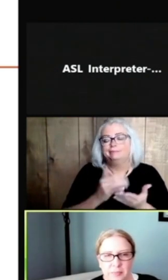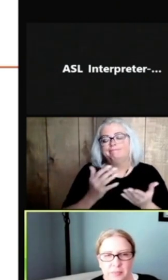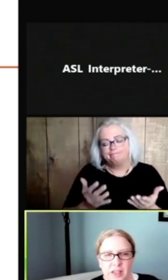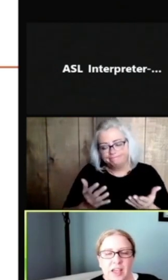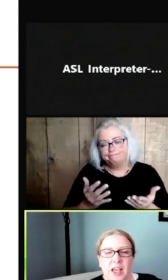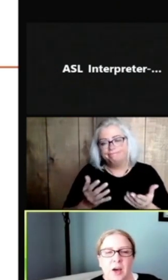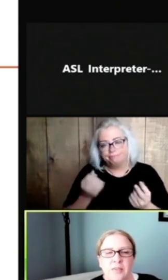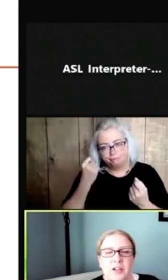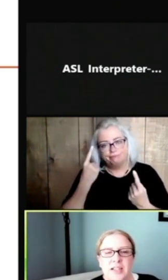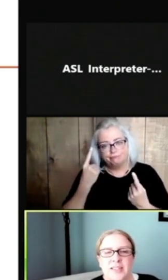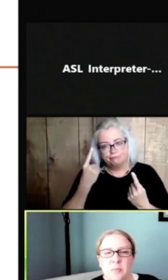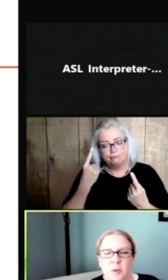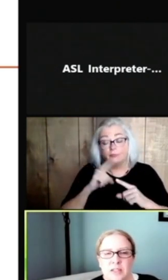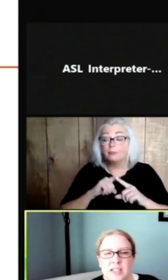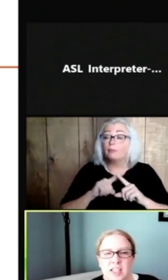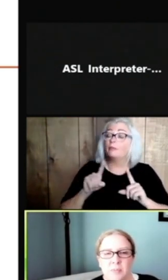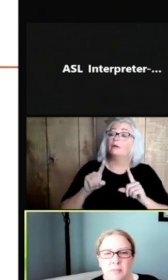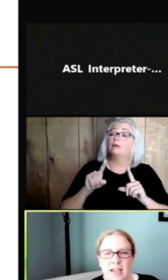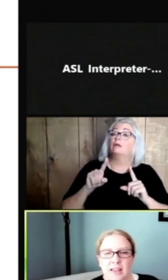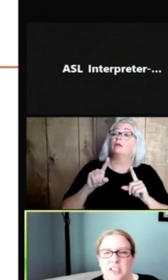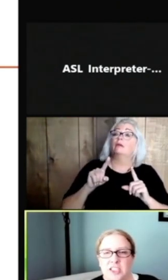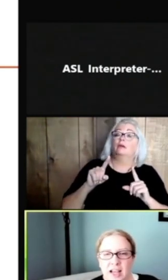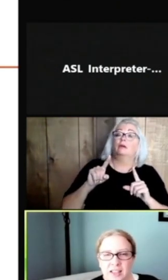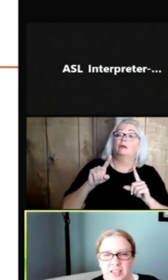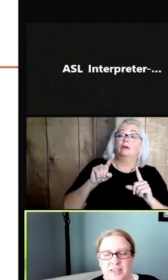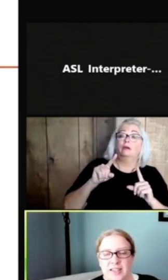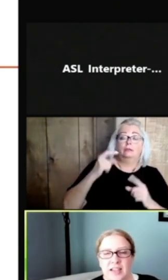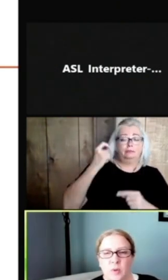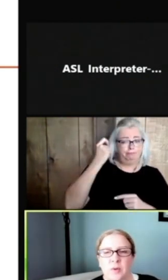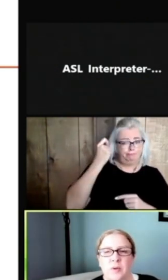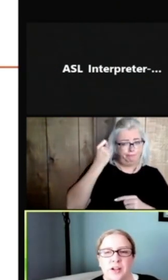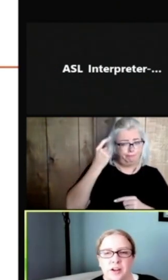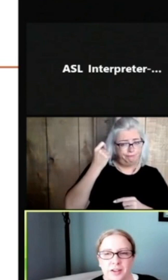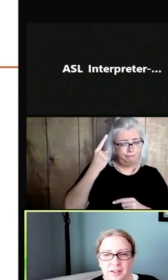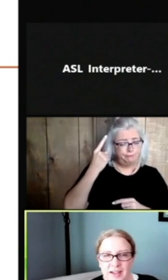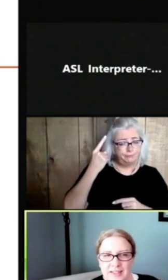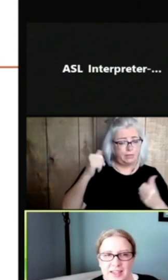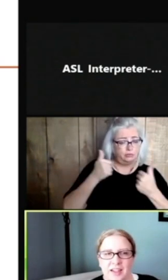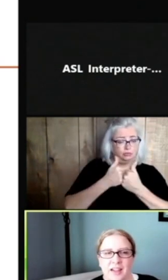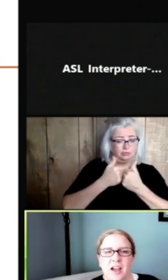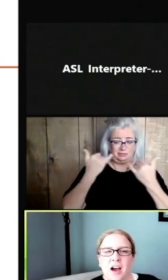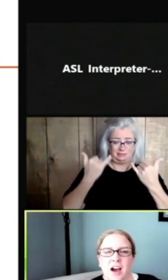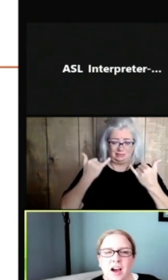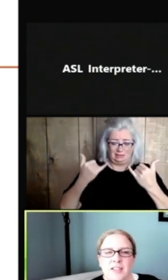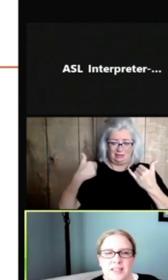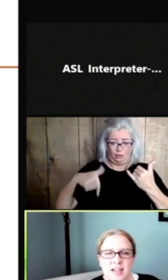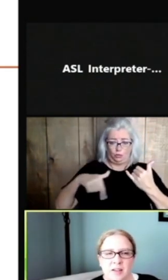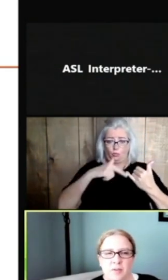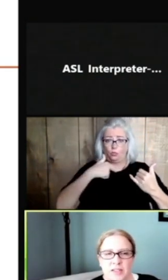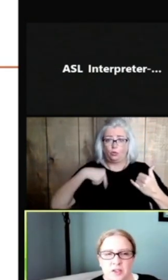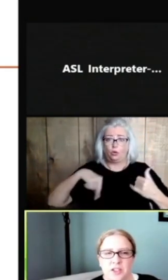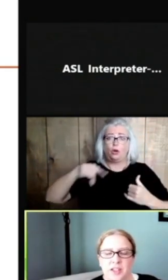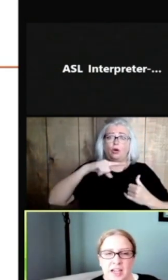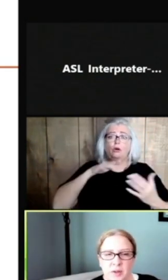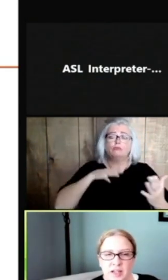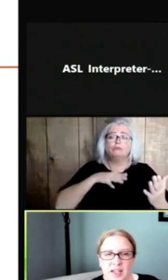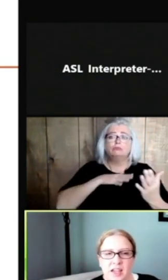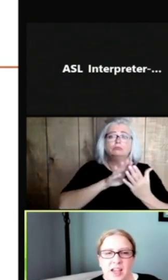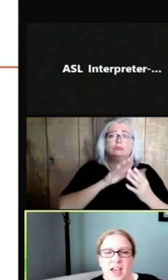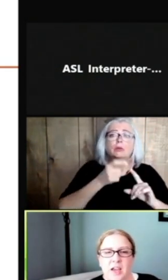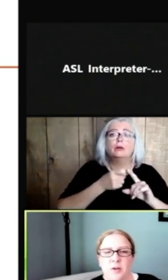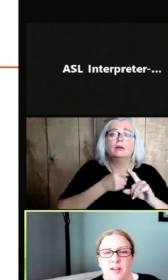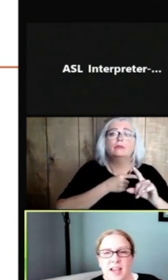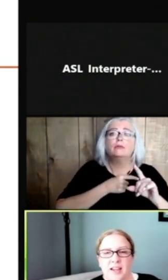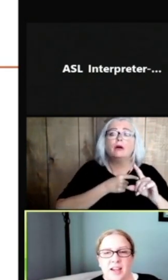front. However, it's important to keep in mind that challenges like the one we are currently facing often stem from social